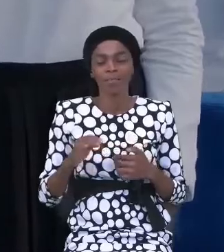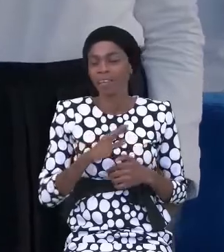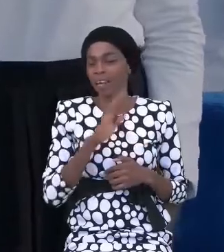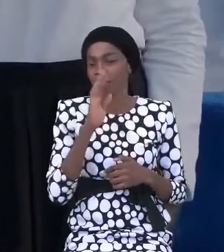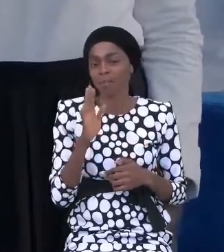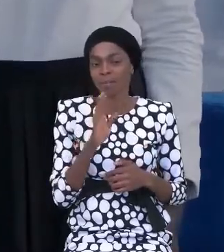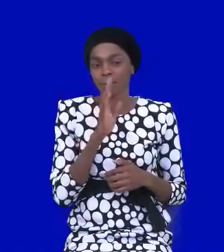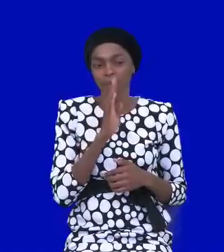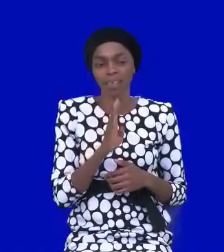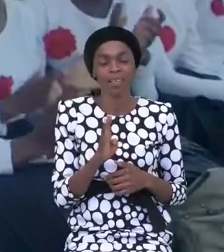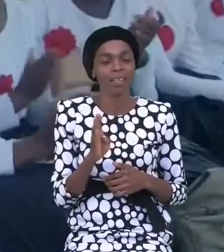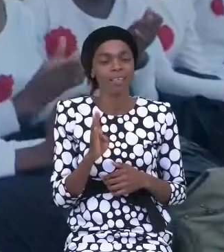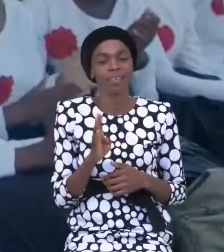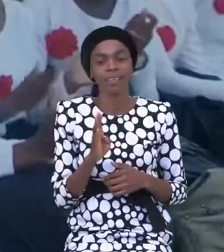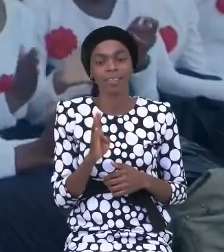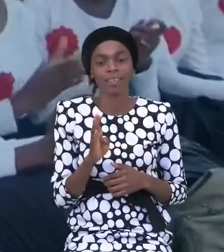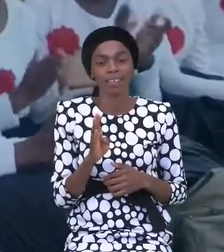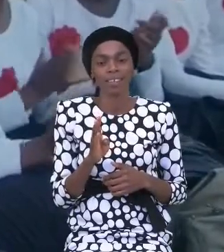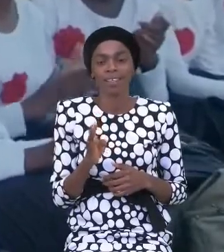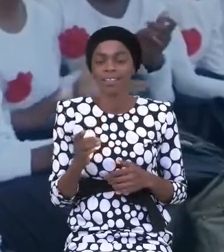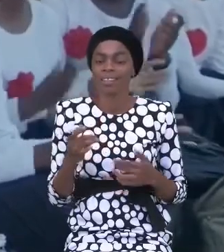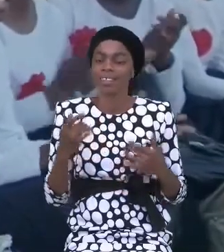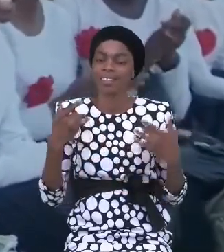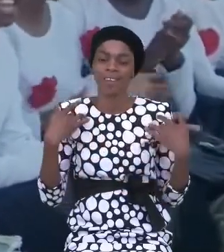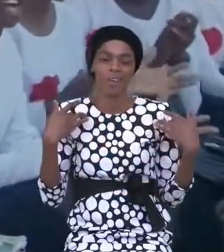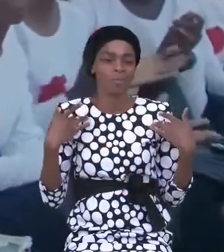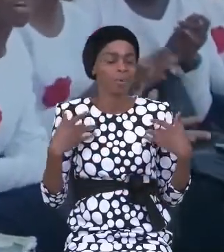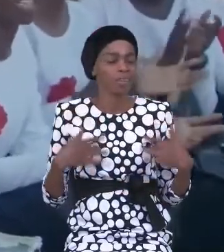have never been